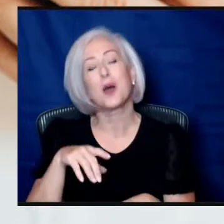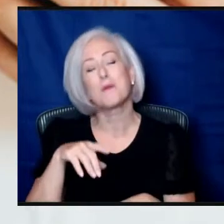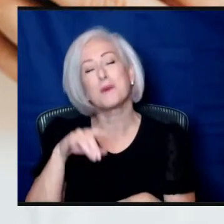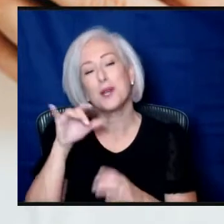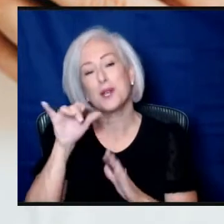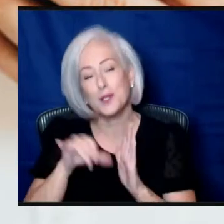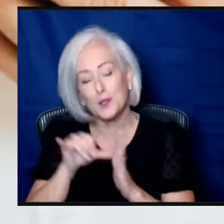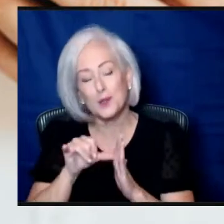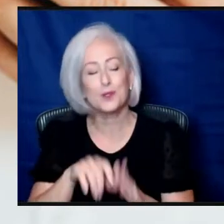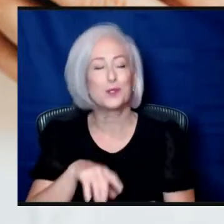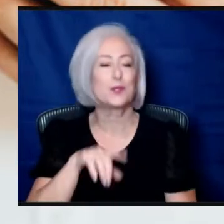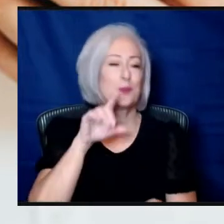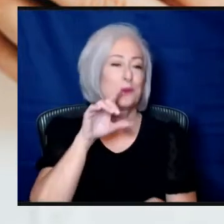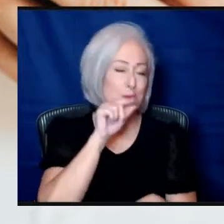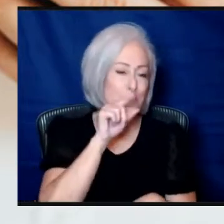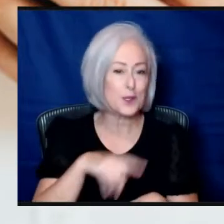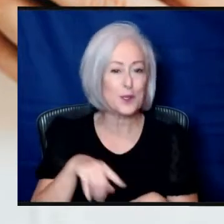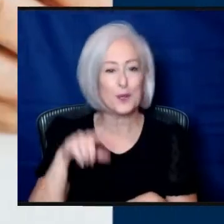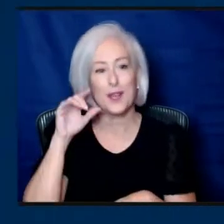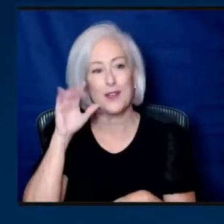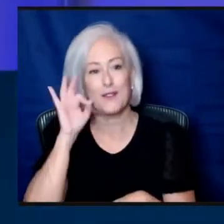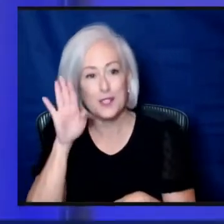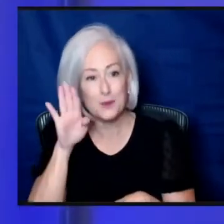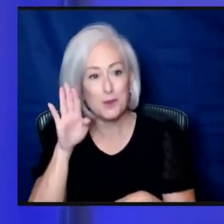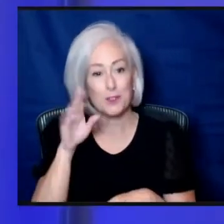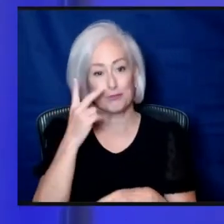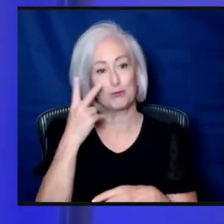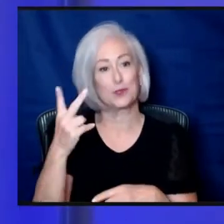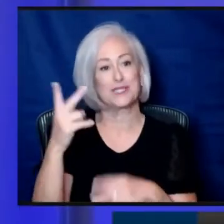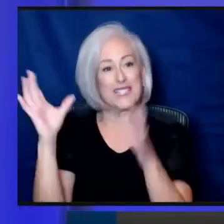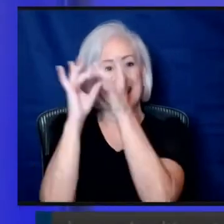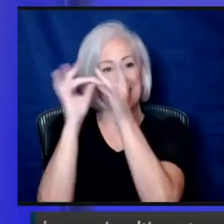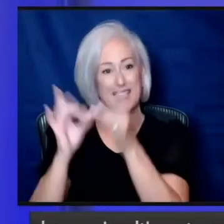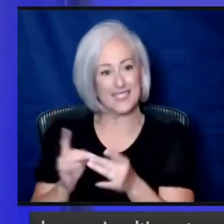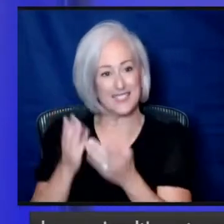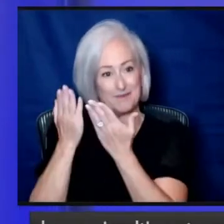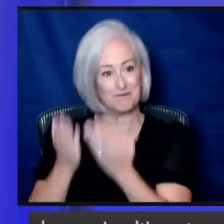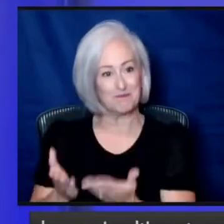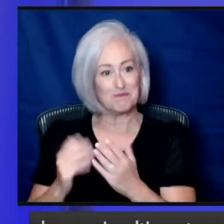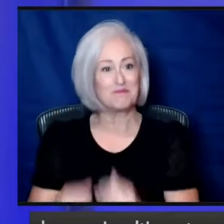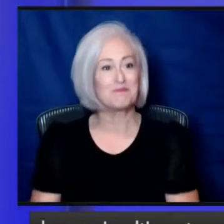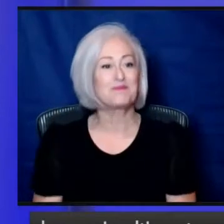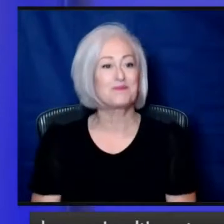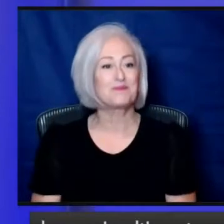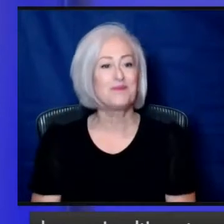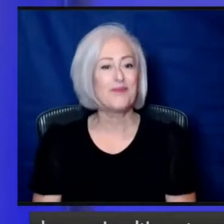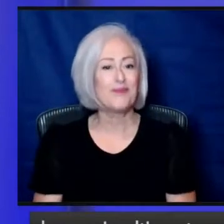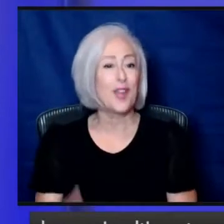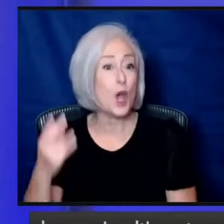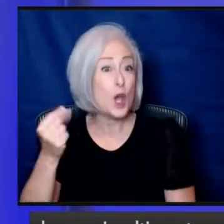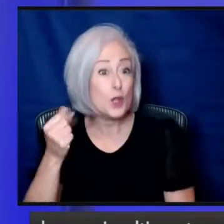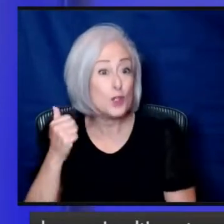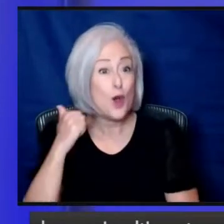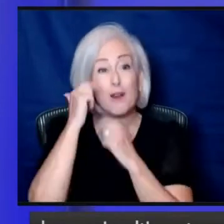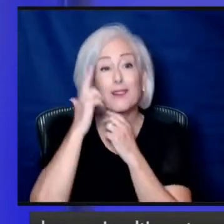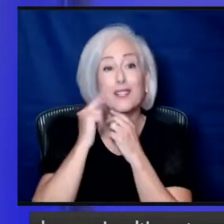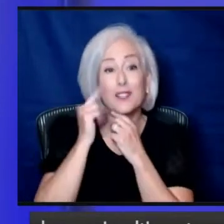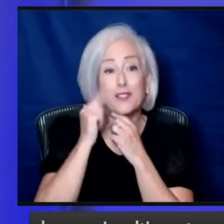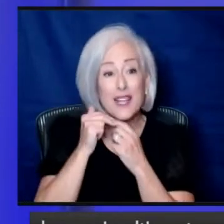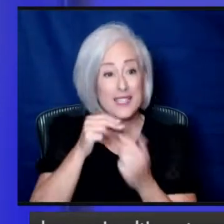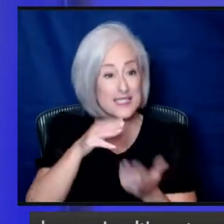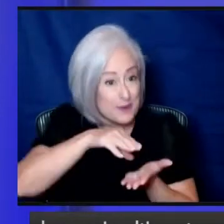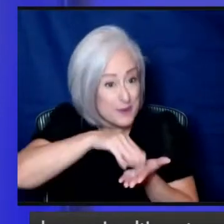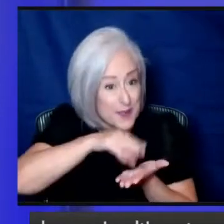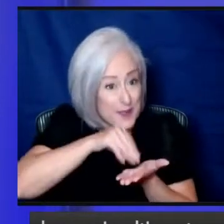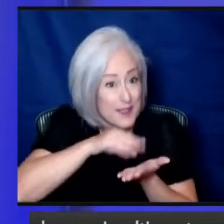those right here on your screen. Letting your dog lick your face, eat from your plate, do you do that? Or eat out of